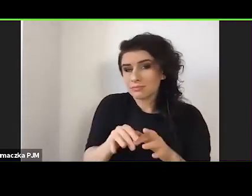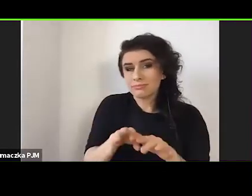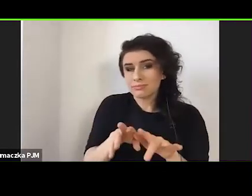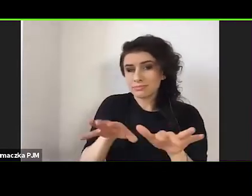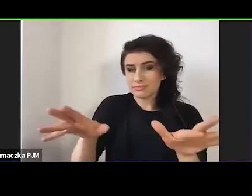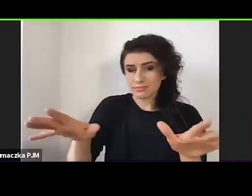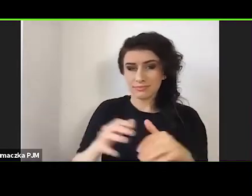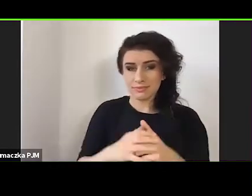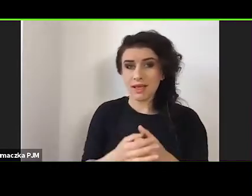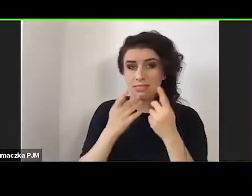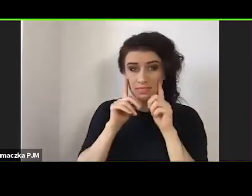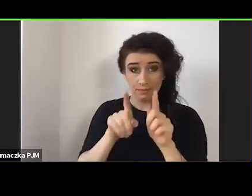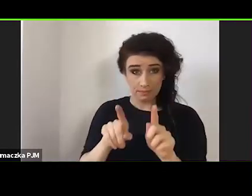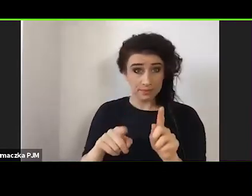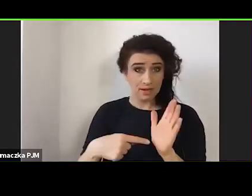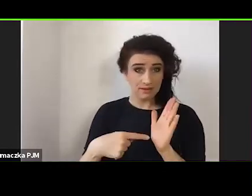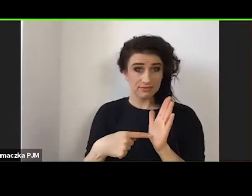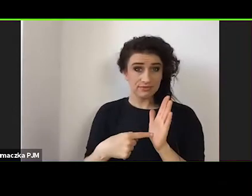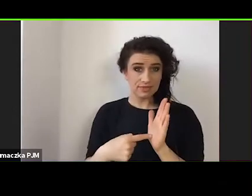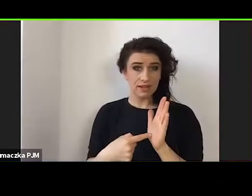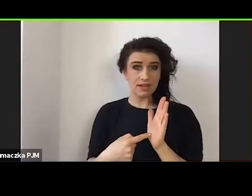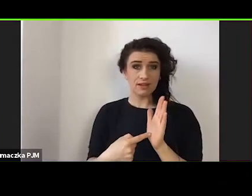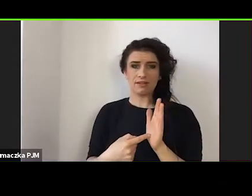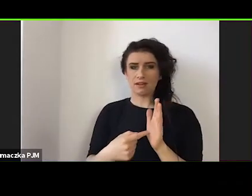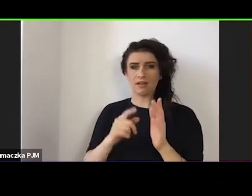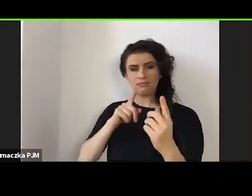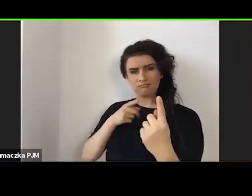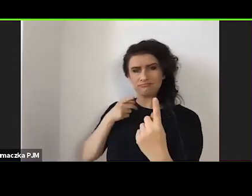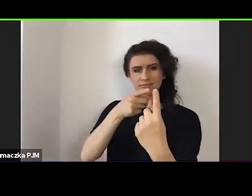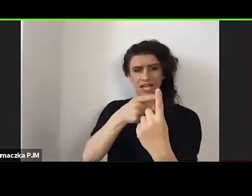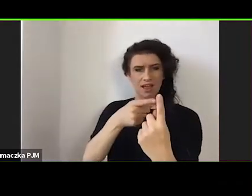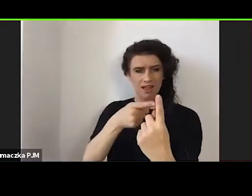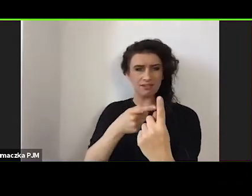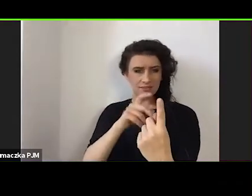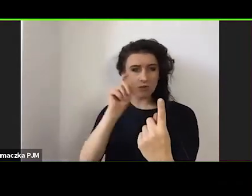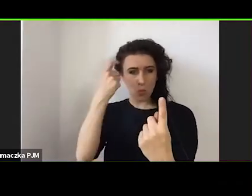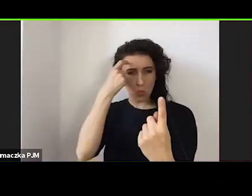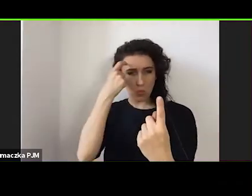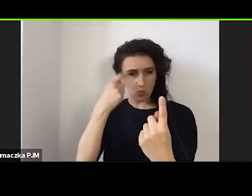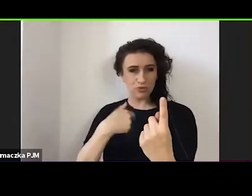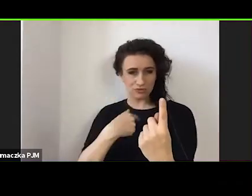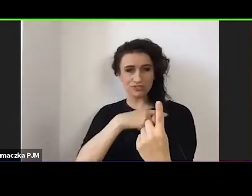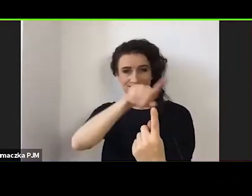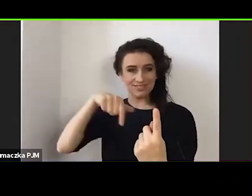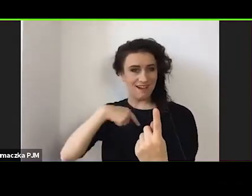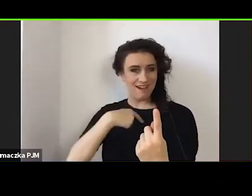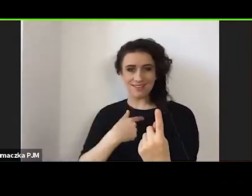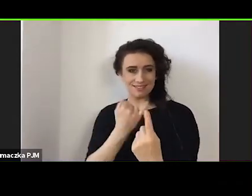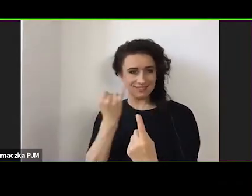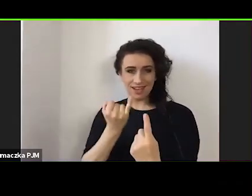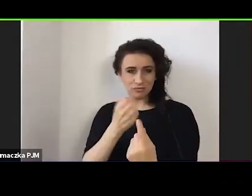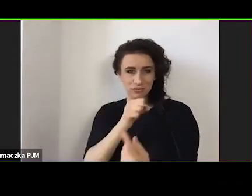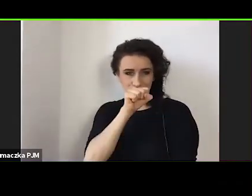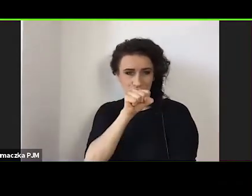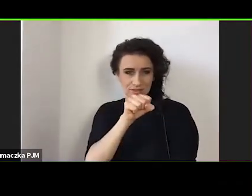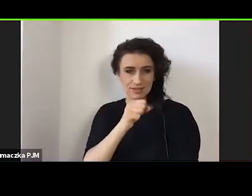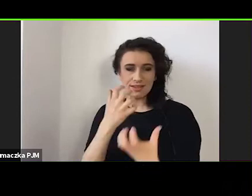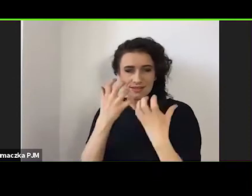you guys that are hearing to learn, how to increase your impact, how to make your impact